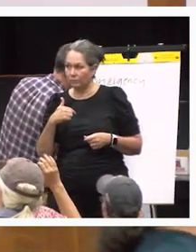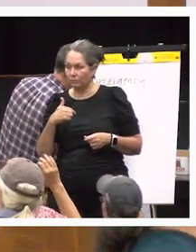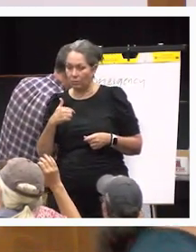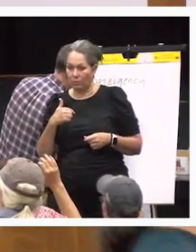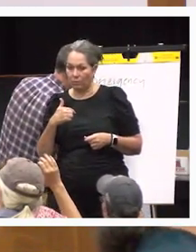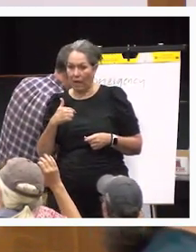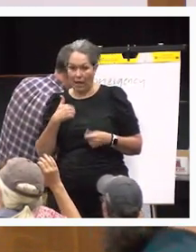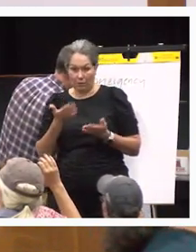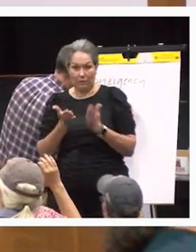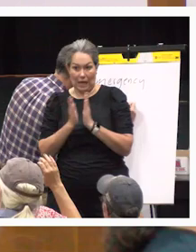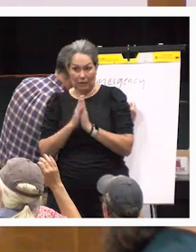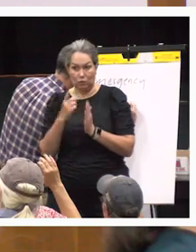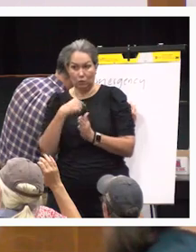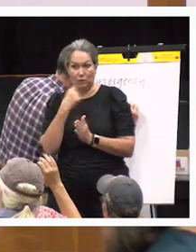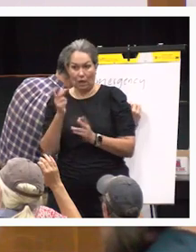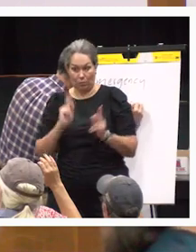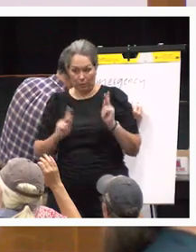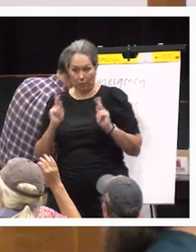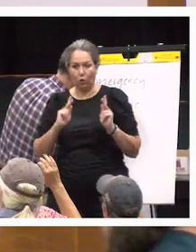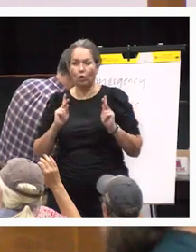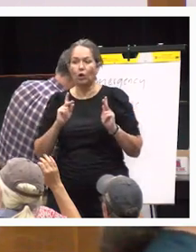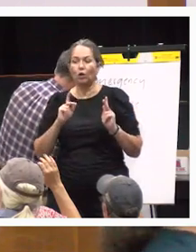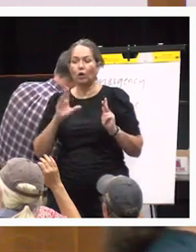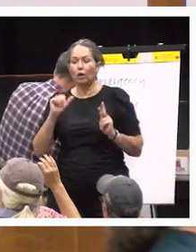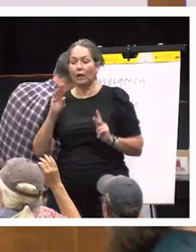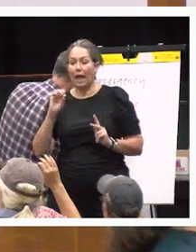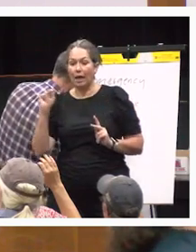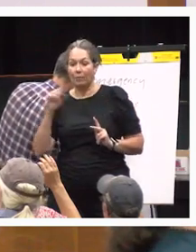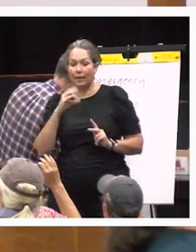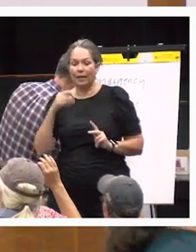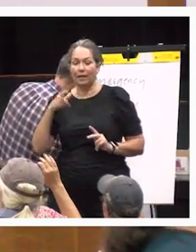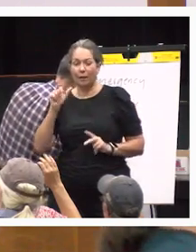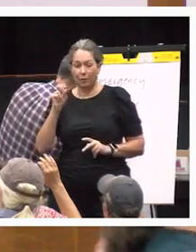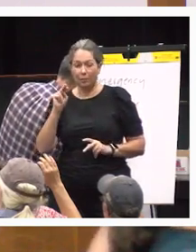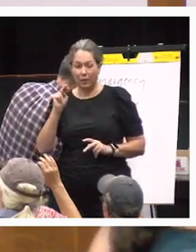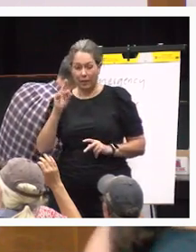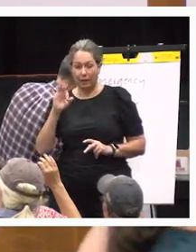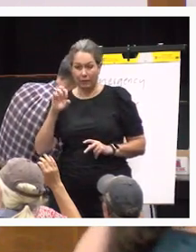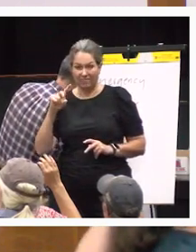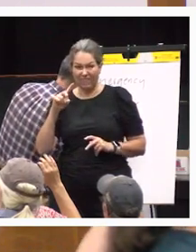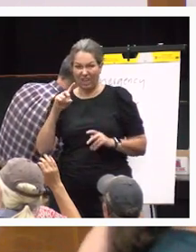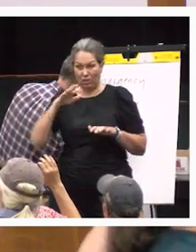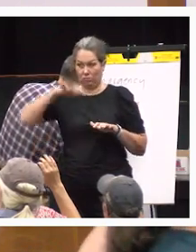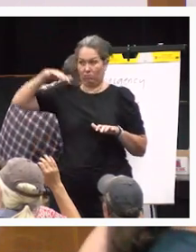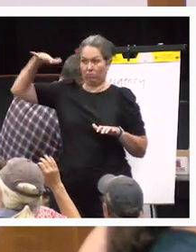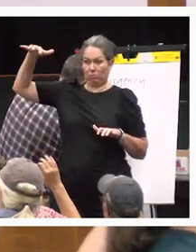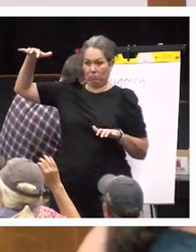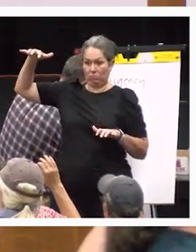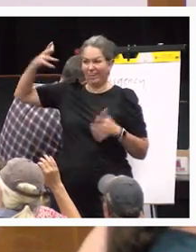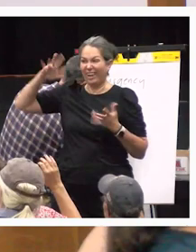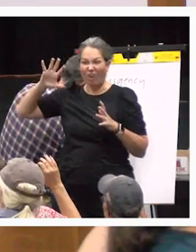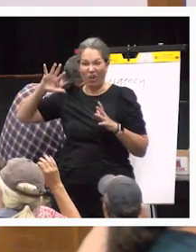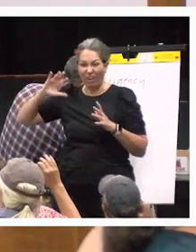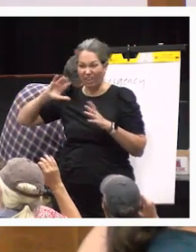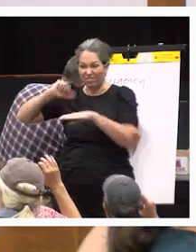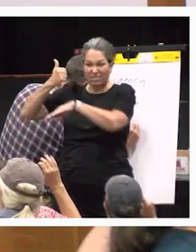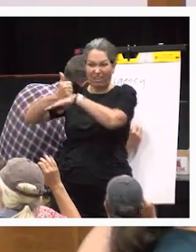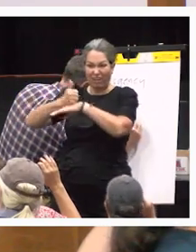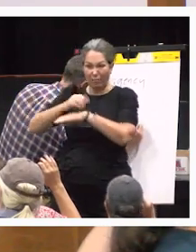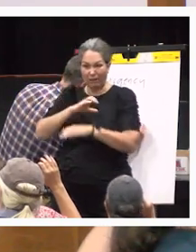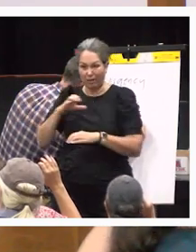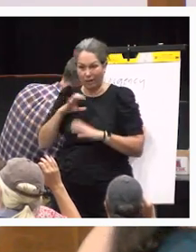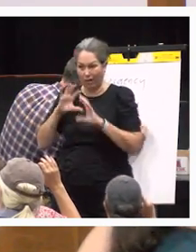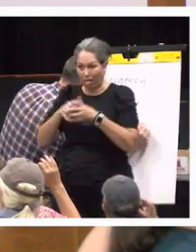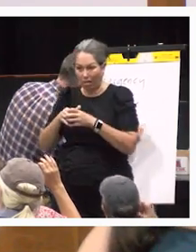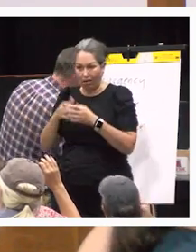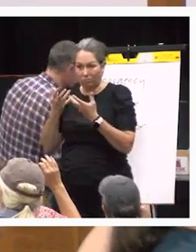tell everyone if I had the opportunity. Cabot and Plainfield are ahead of us. They've already formed these committees, and they think it's